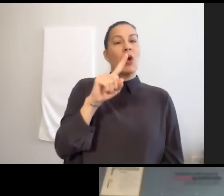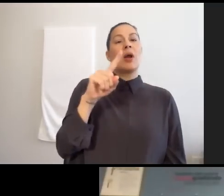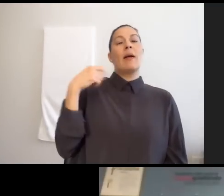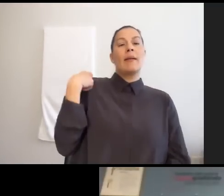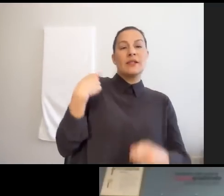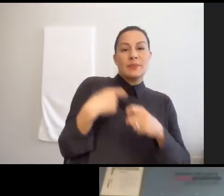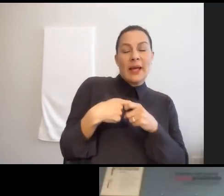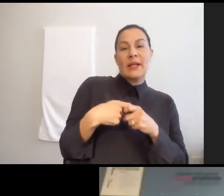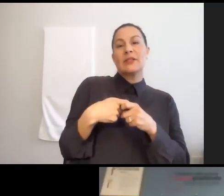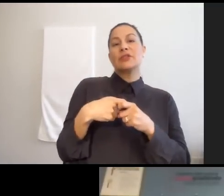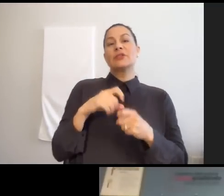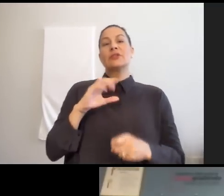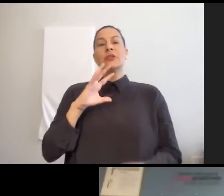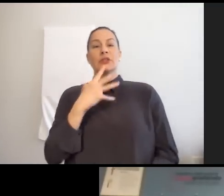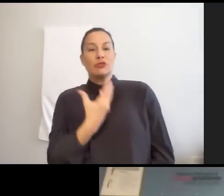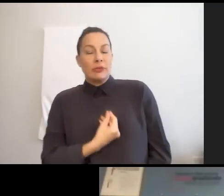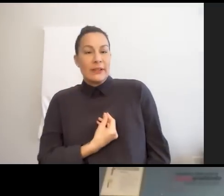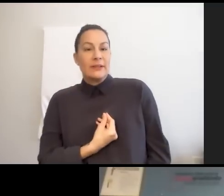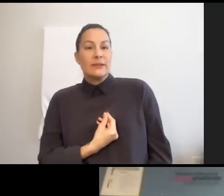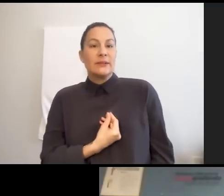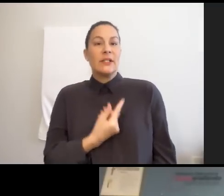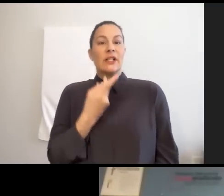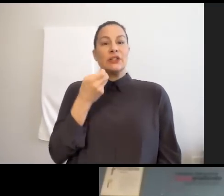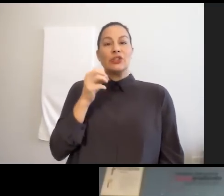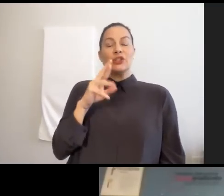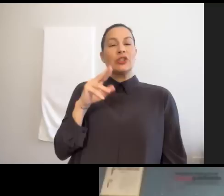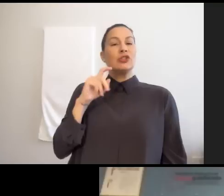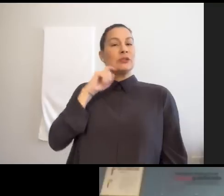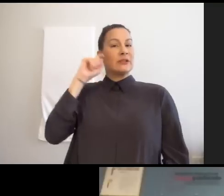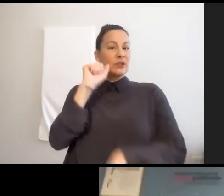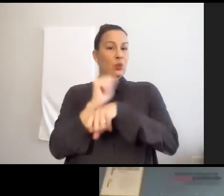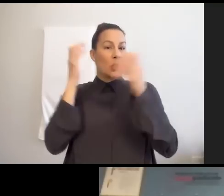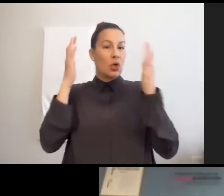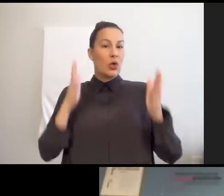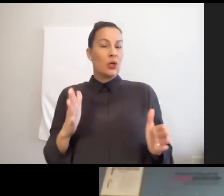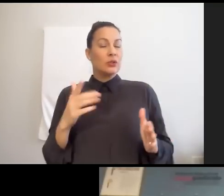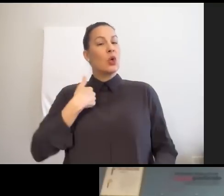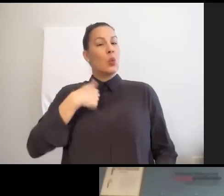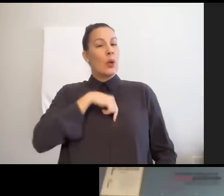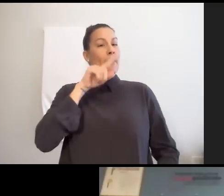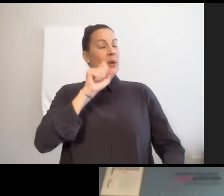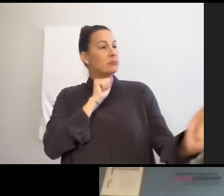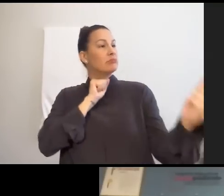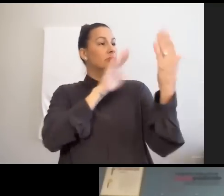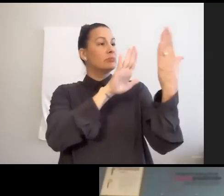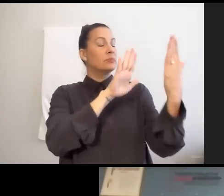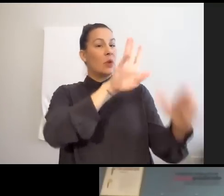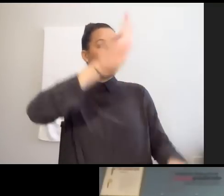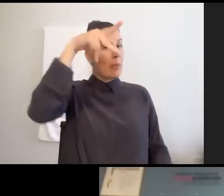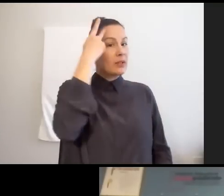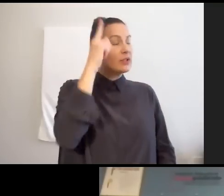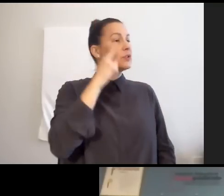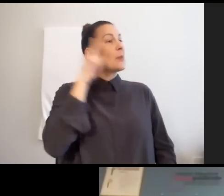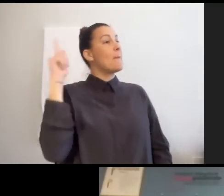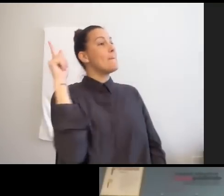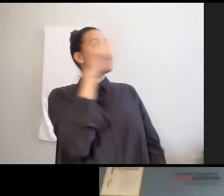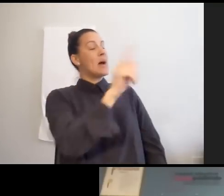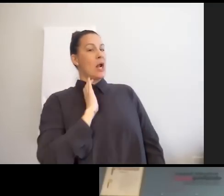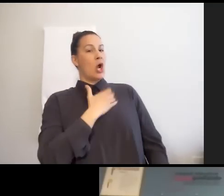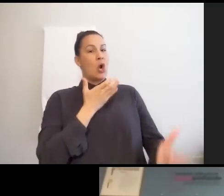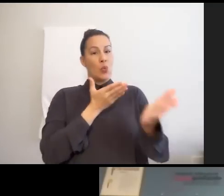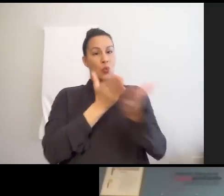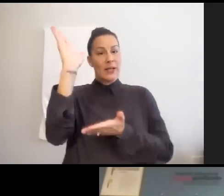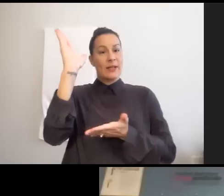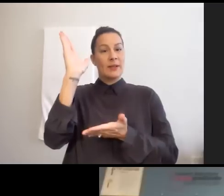we have here in Queens and New York. We have to face these politicians and demand our rights.